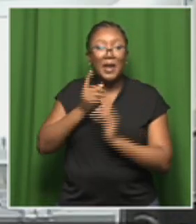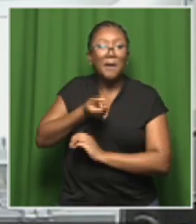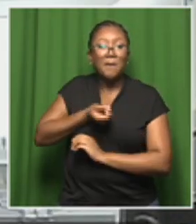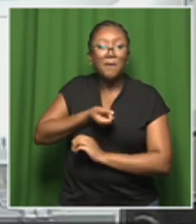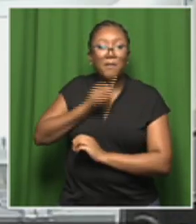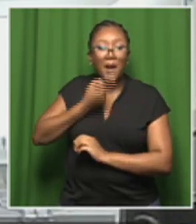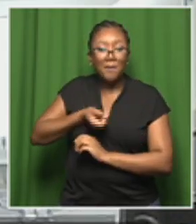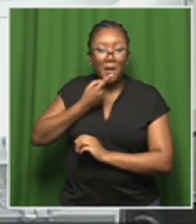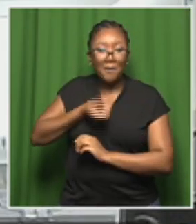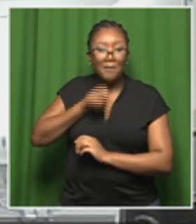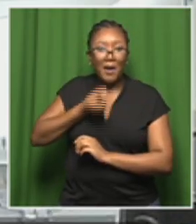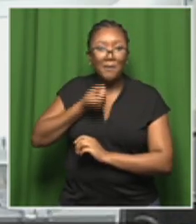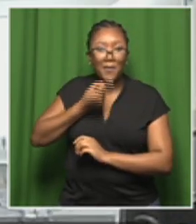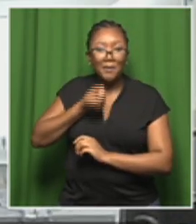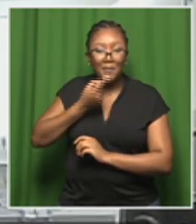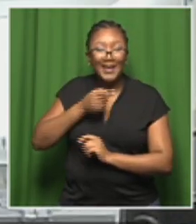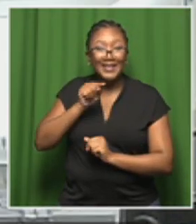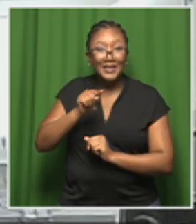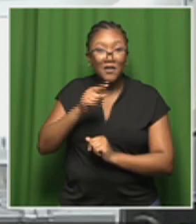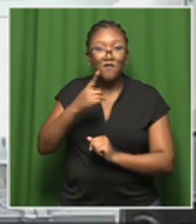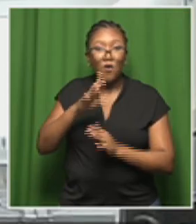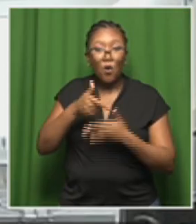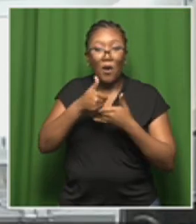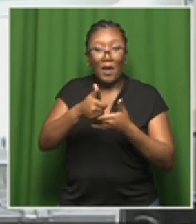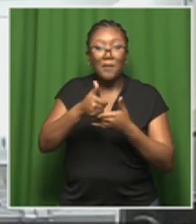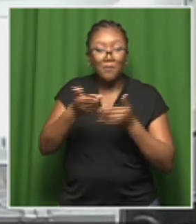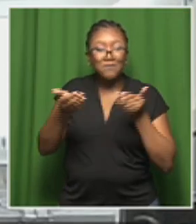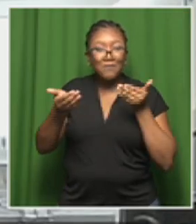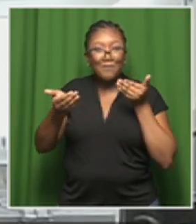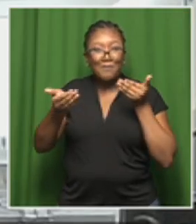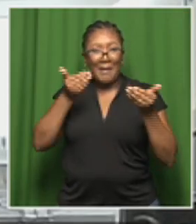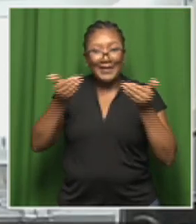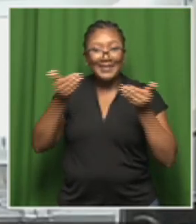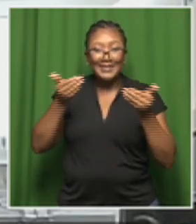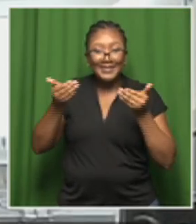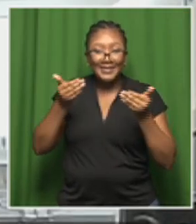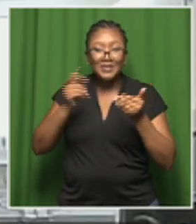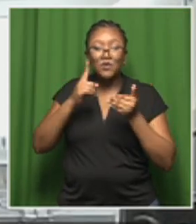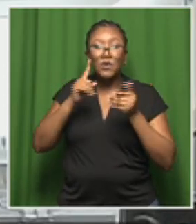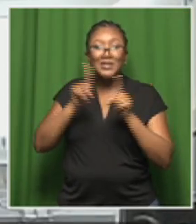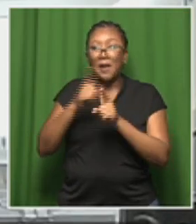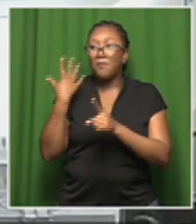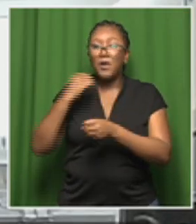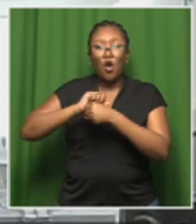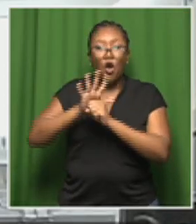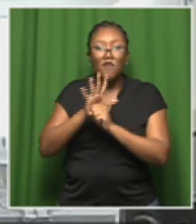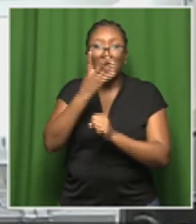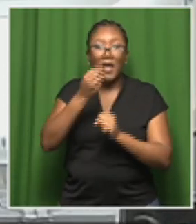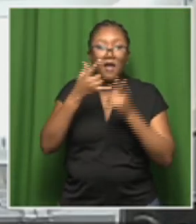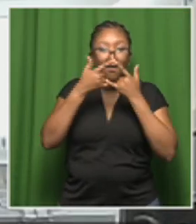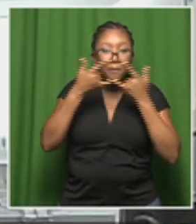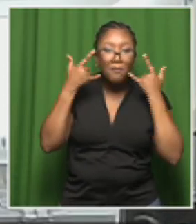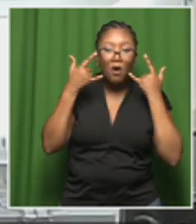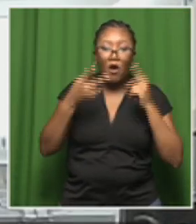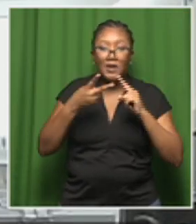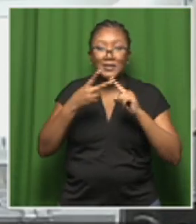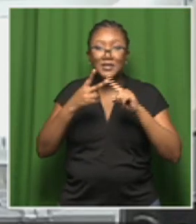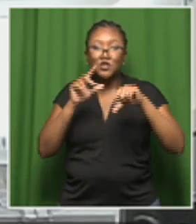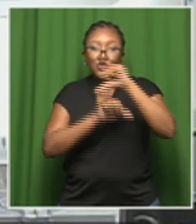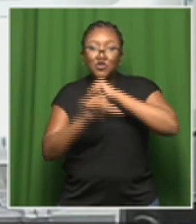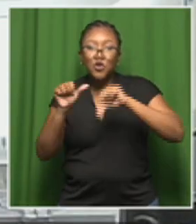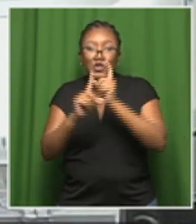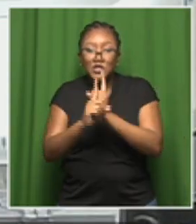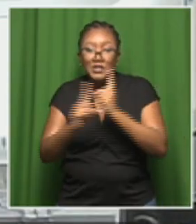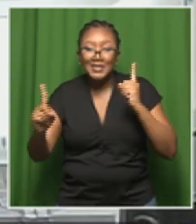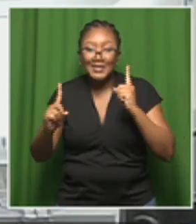measures that were implemented to control SARS-CoV-2, that's mask wearing and social distancing and the lockdowns,